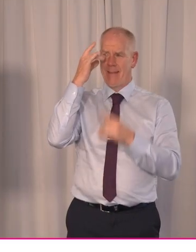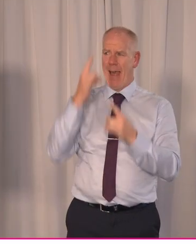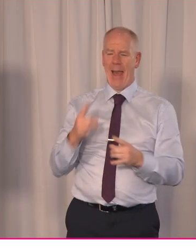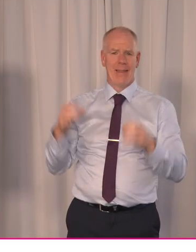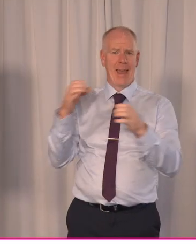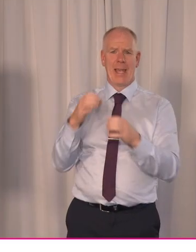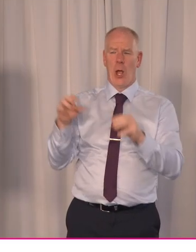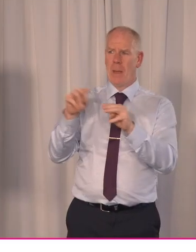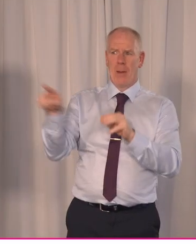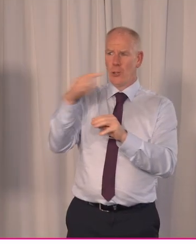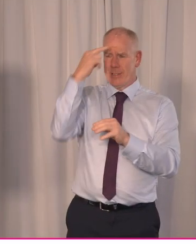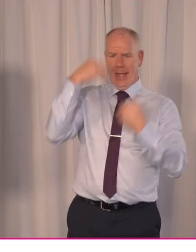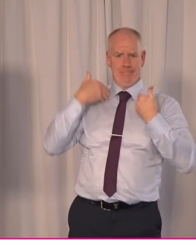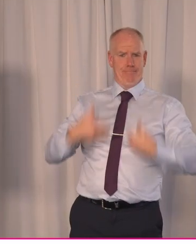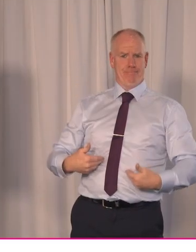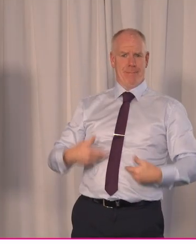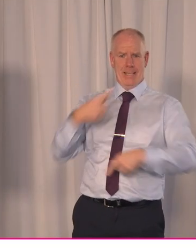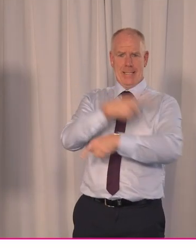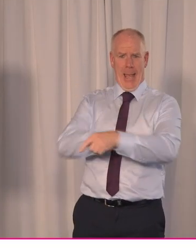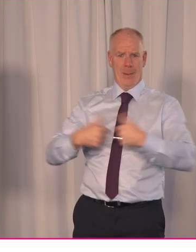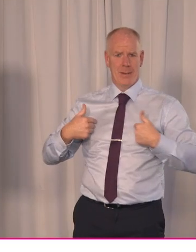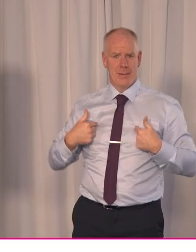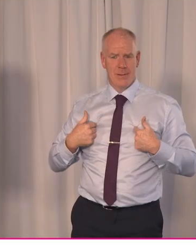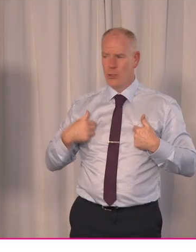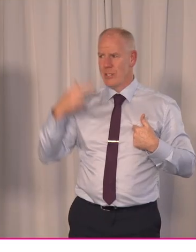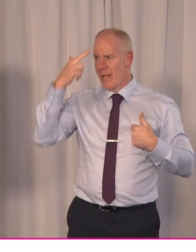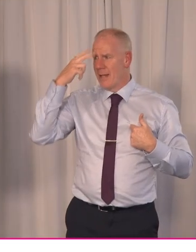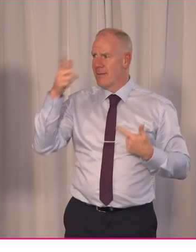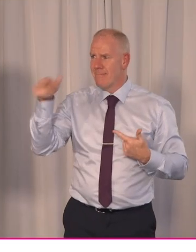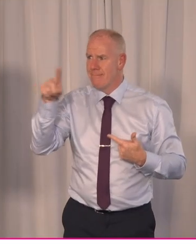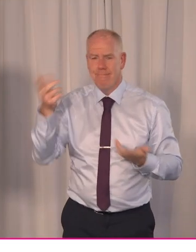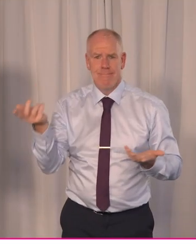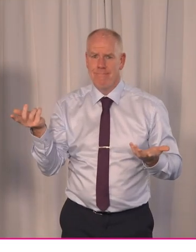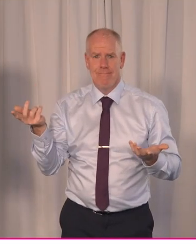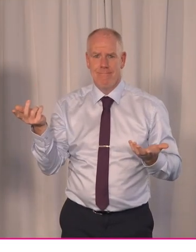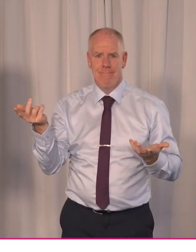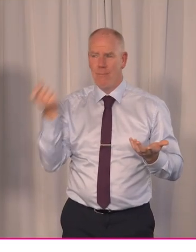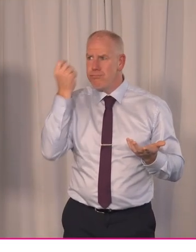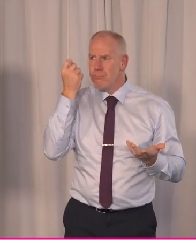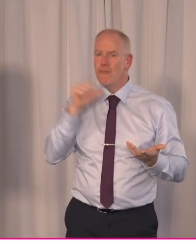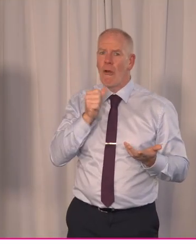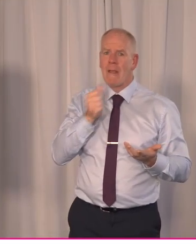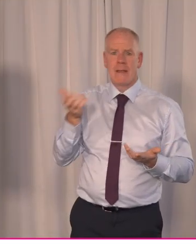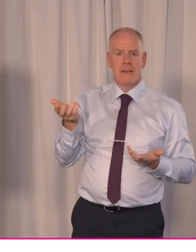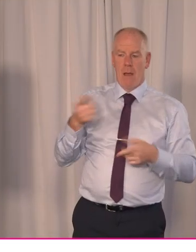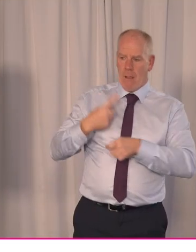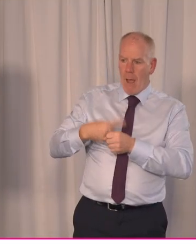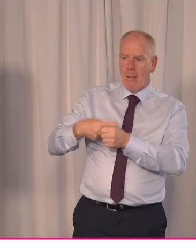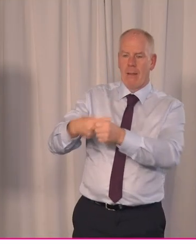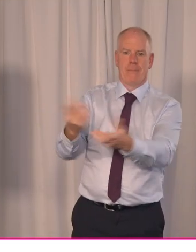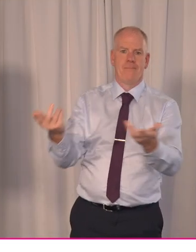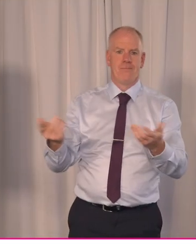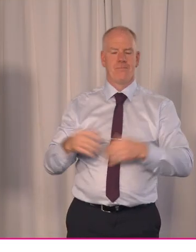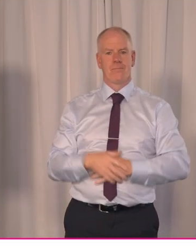by healthcare professionals of disabled people's needs, and this comes up time and time again.